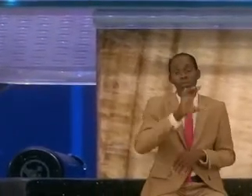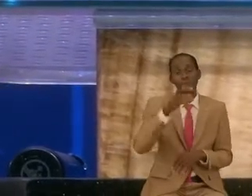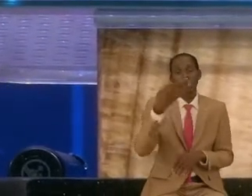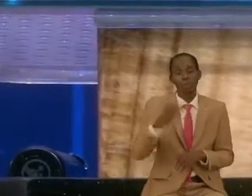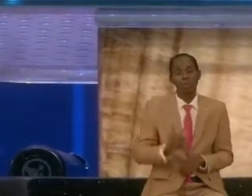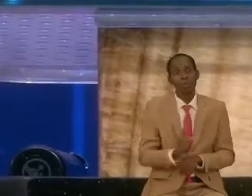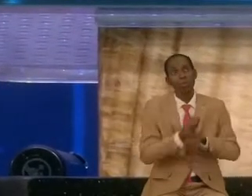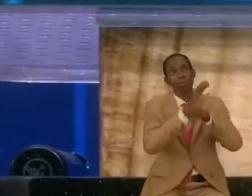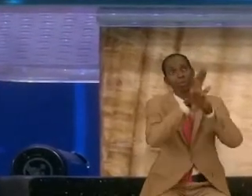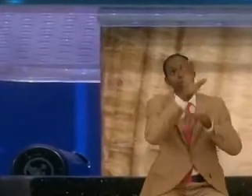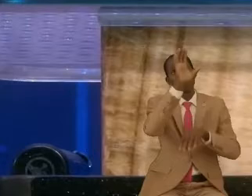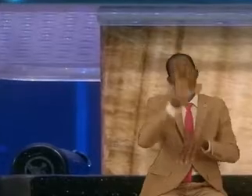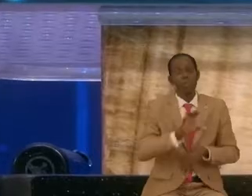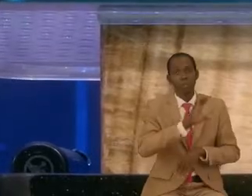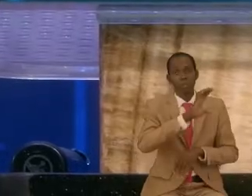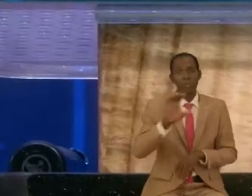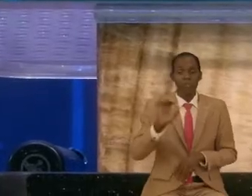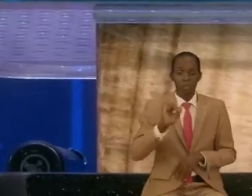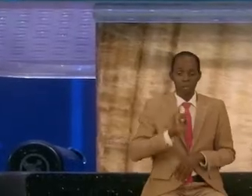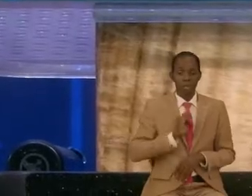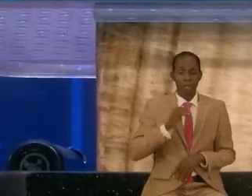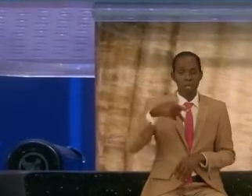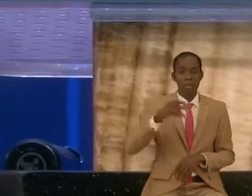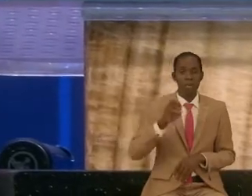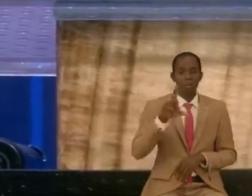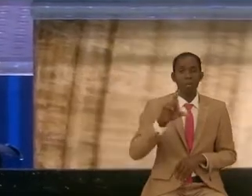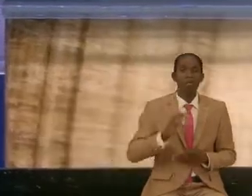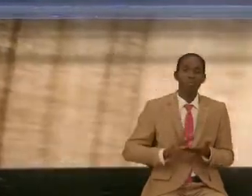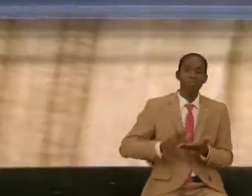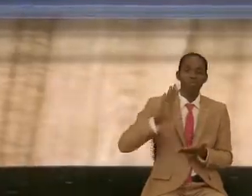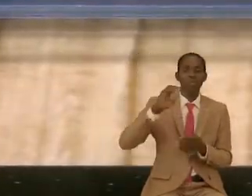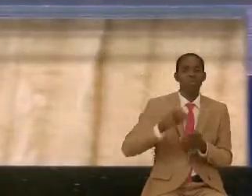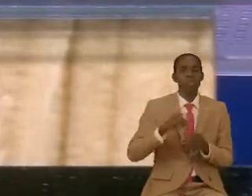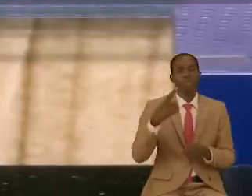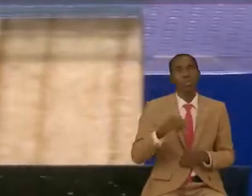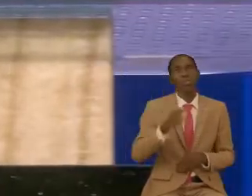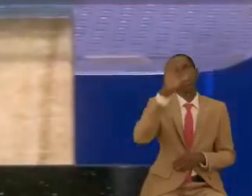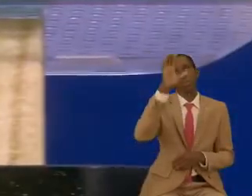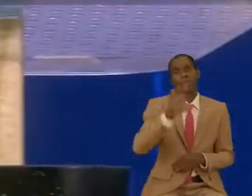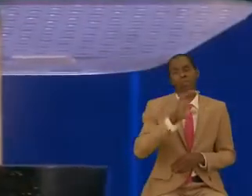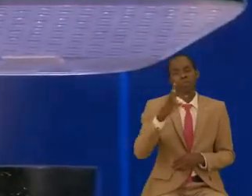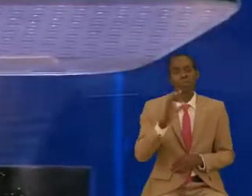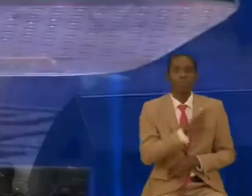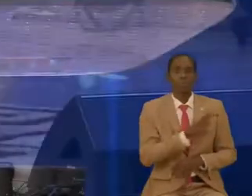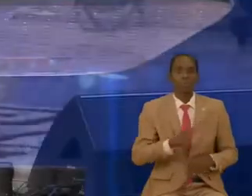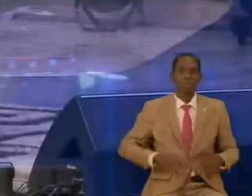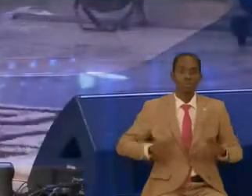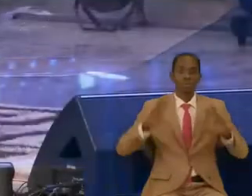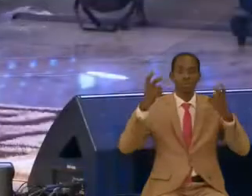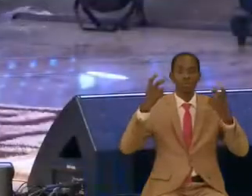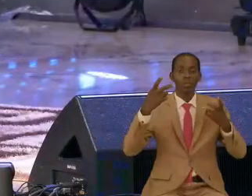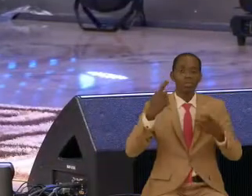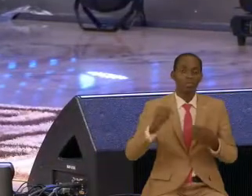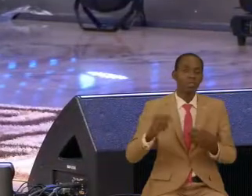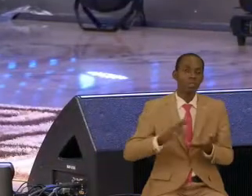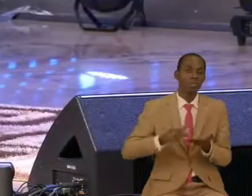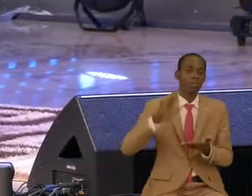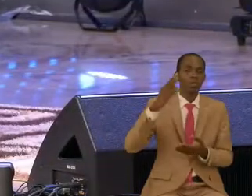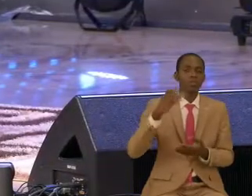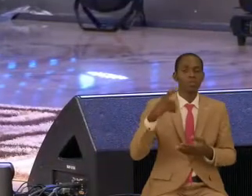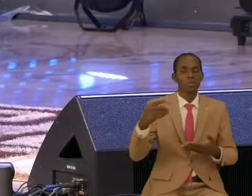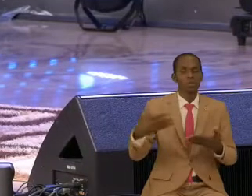I glory in the cross of Christ, the glory of a new creature